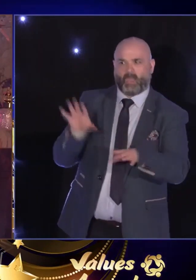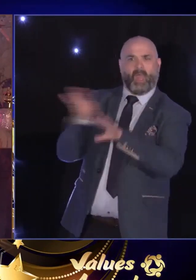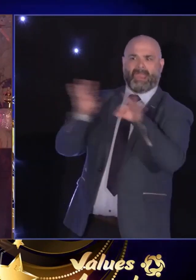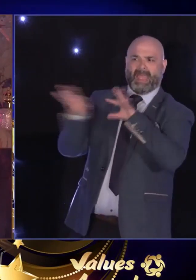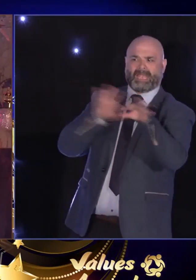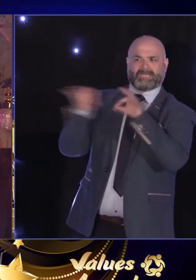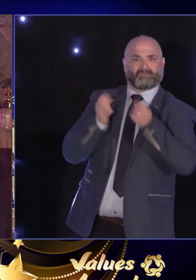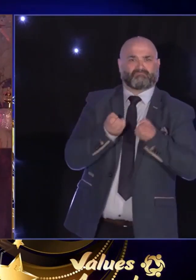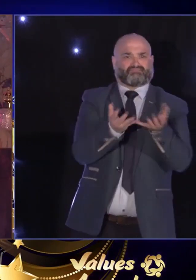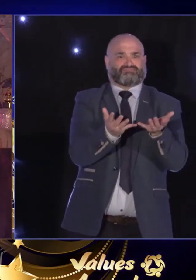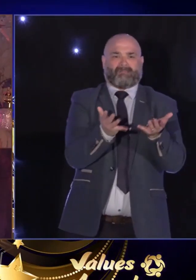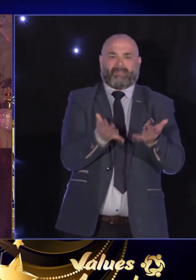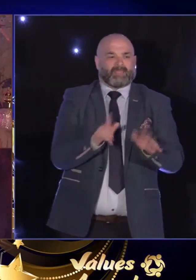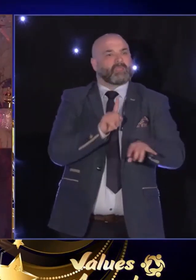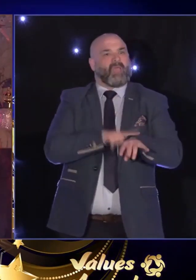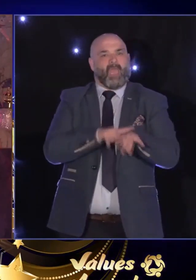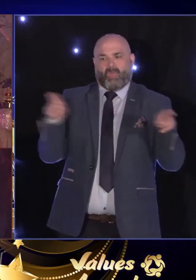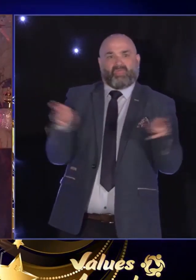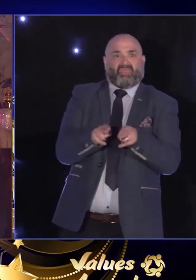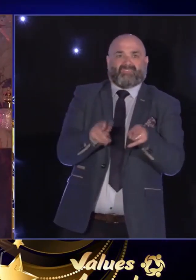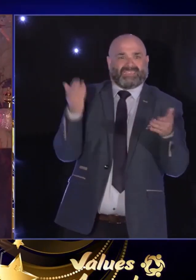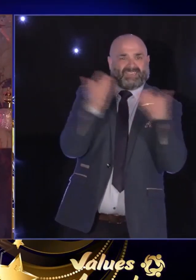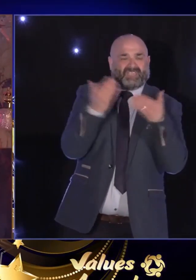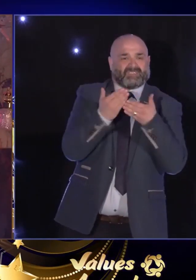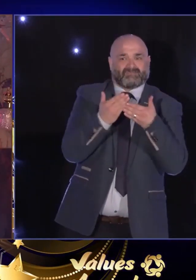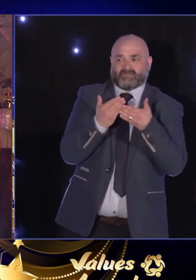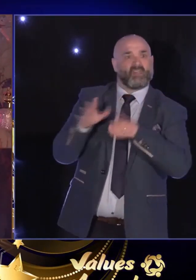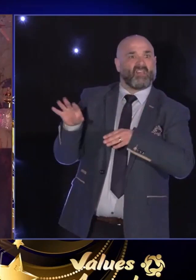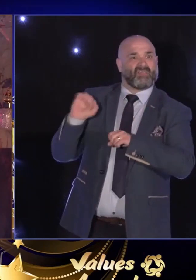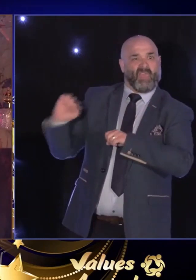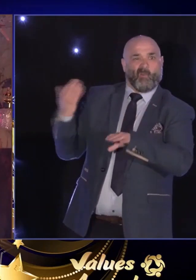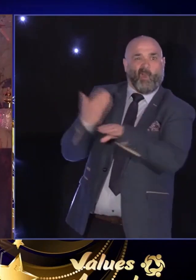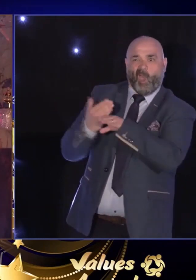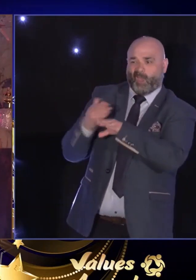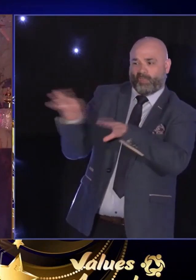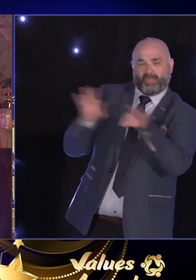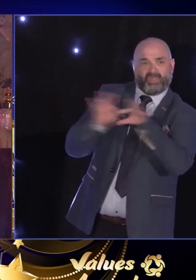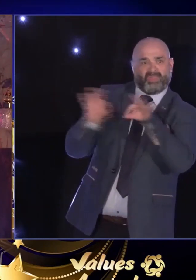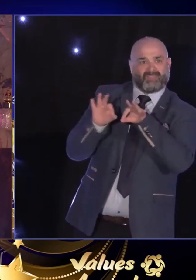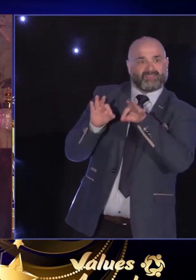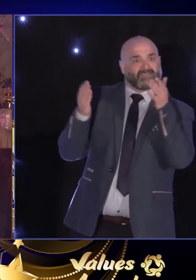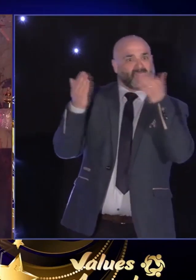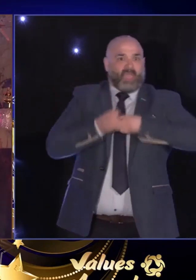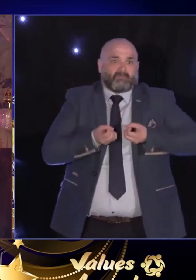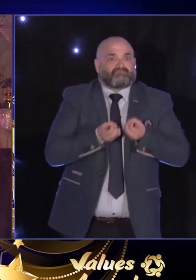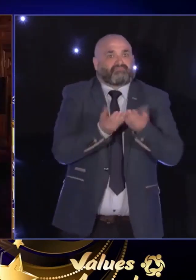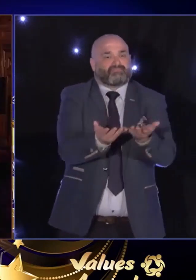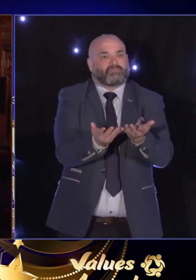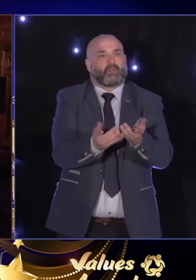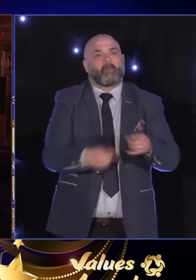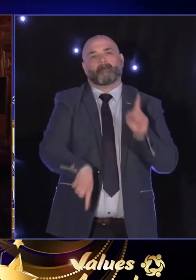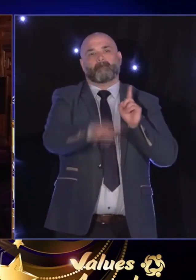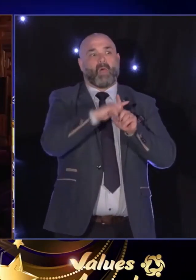we have this evening. You'll see just the highlights of that work tonight and those that have been chosen as